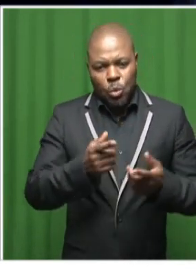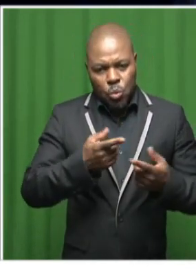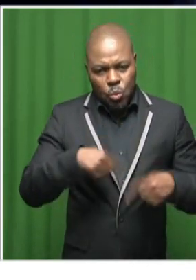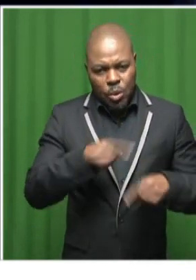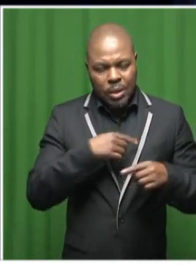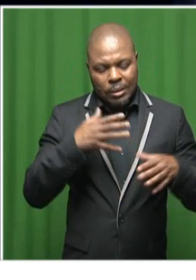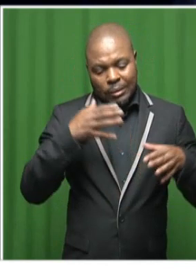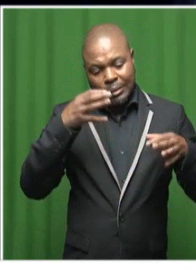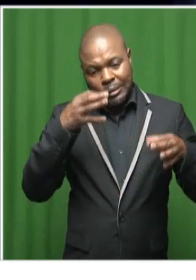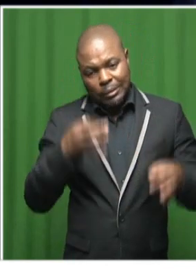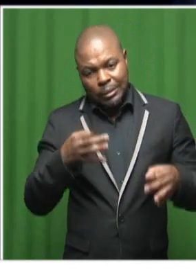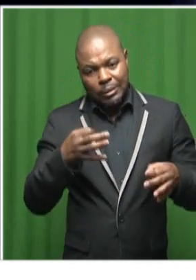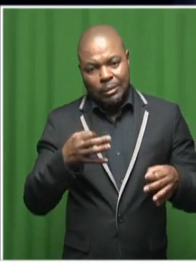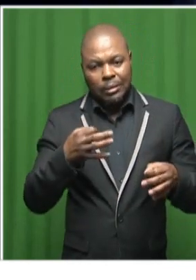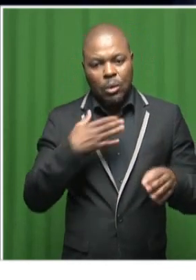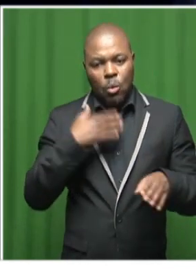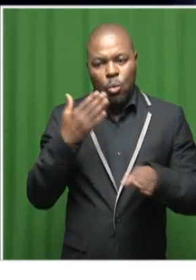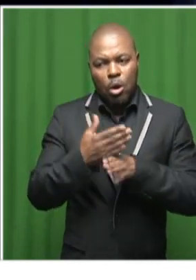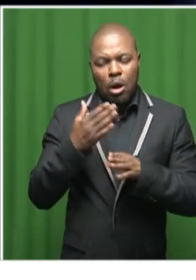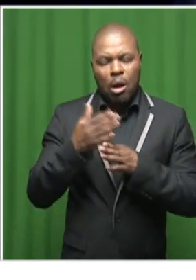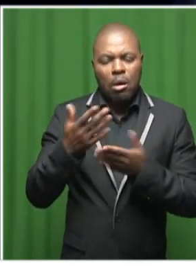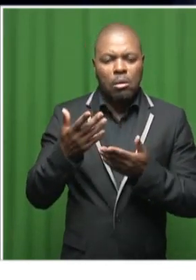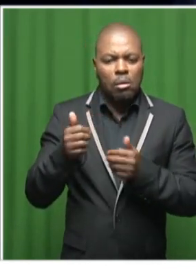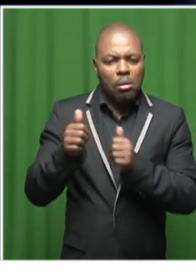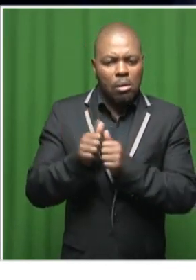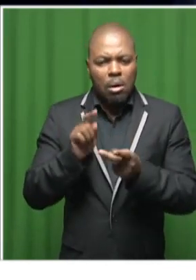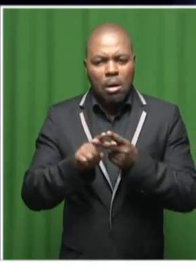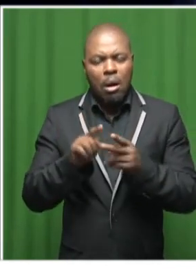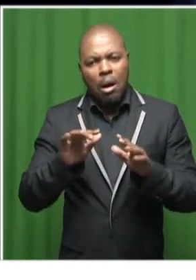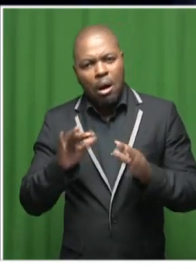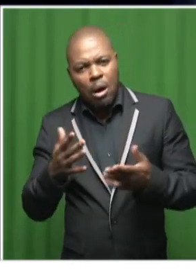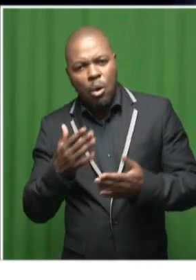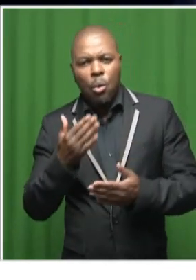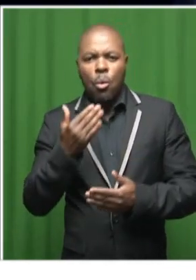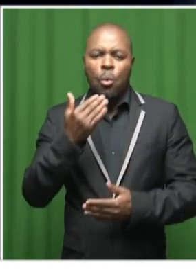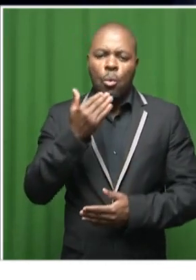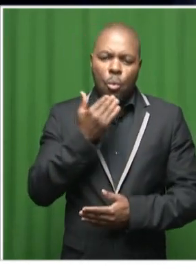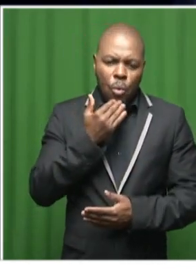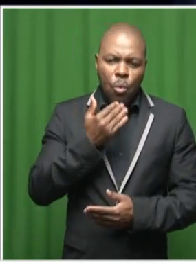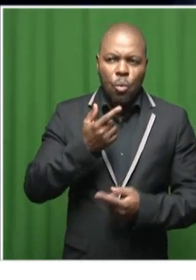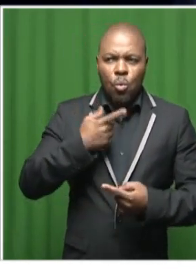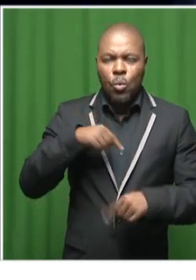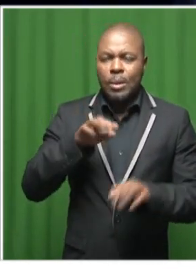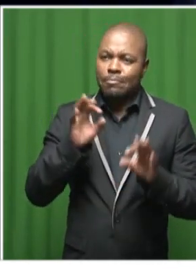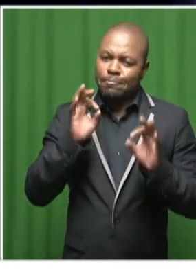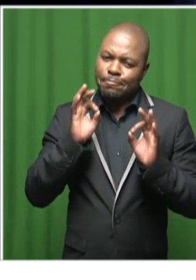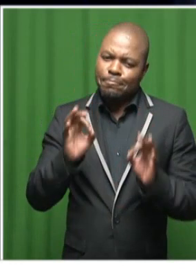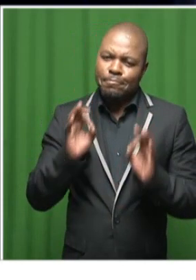to decide and work very closely as to how and who do we really